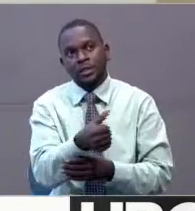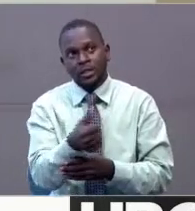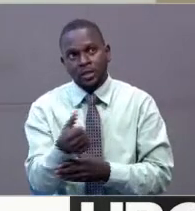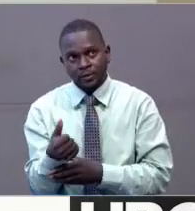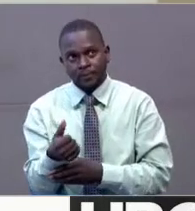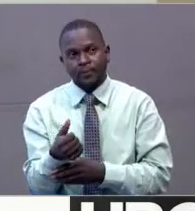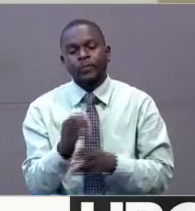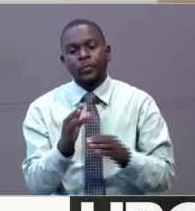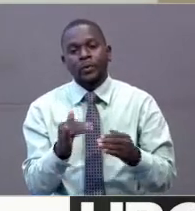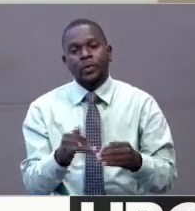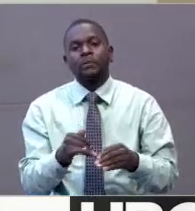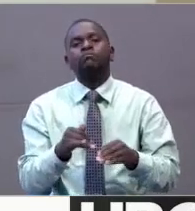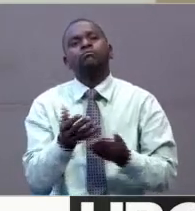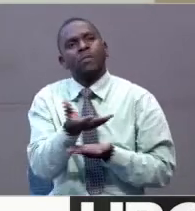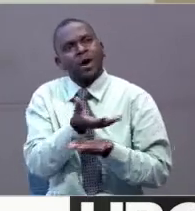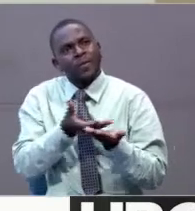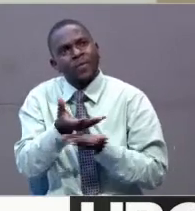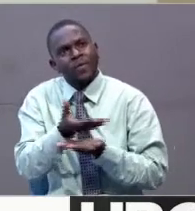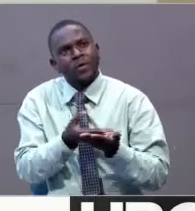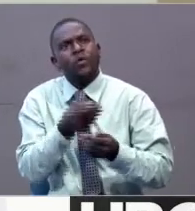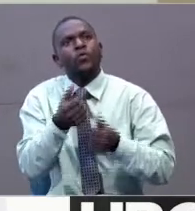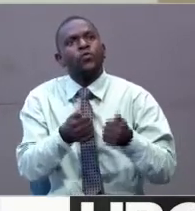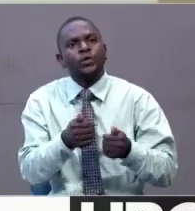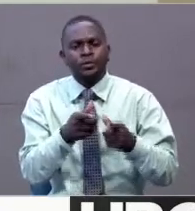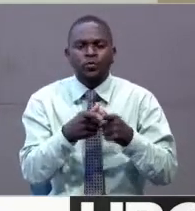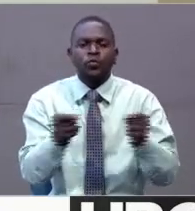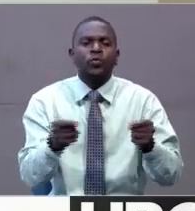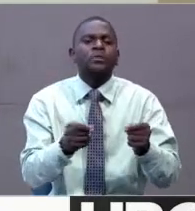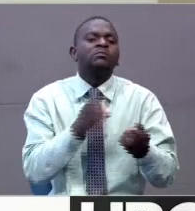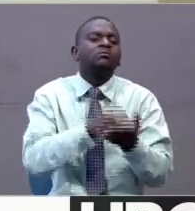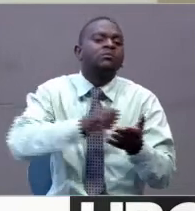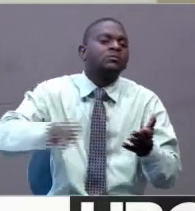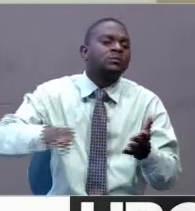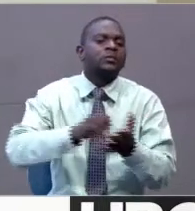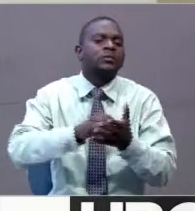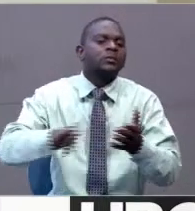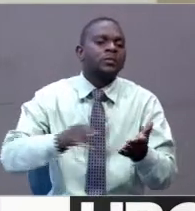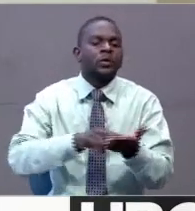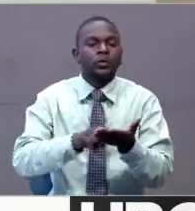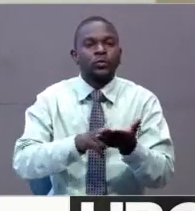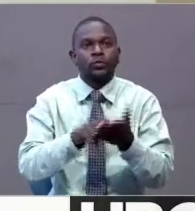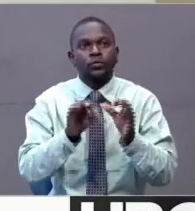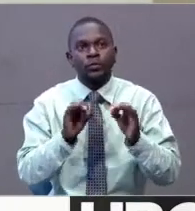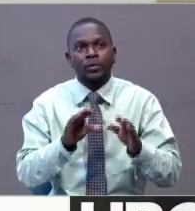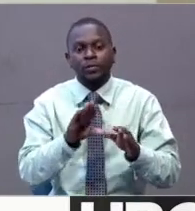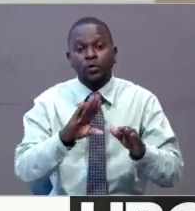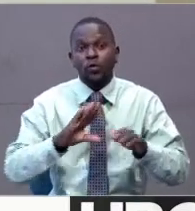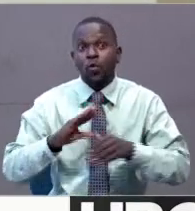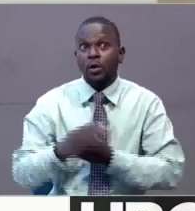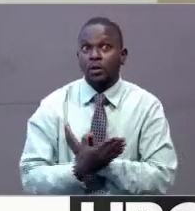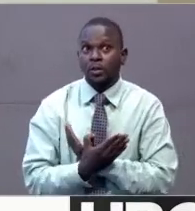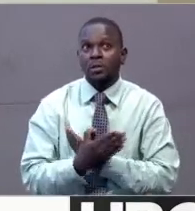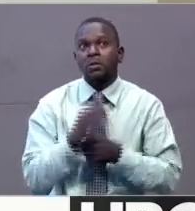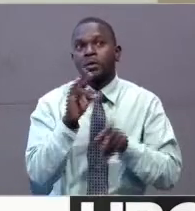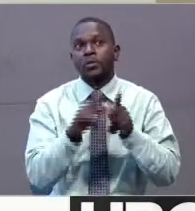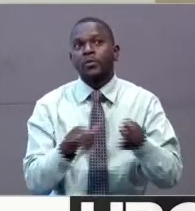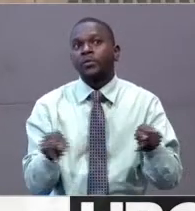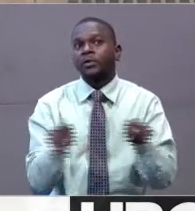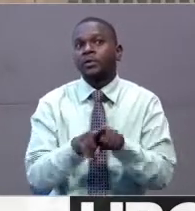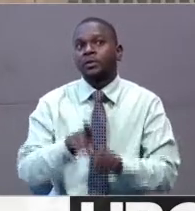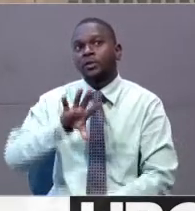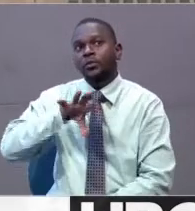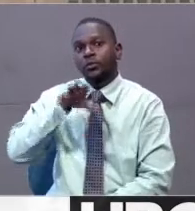We have had to sit with them and see which word we remove, which might not be very useful in your culture, even if people are from the same